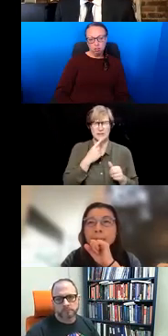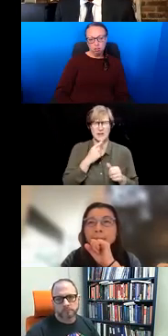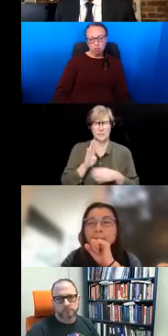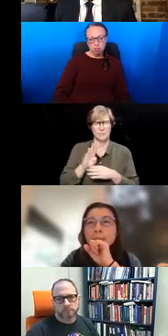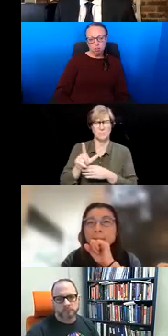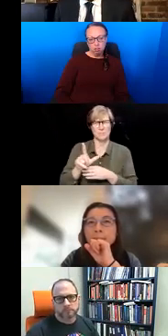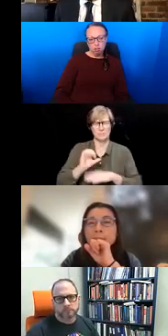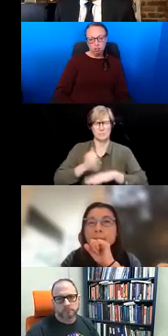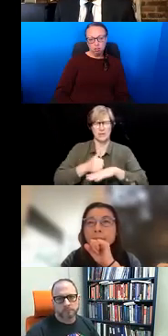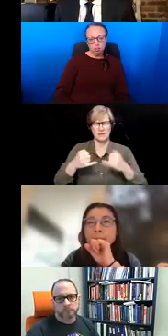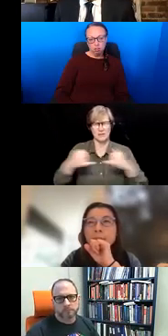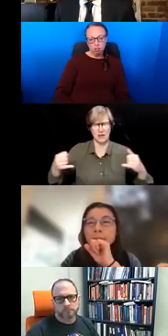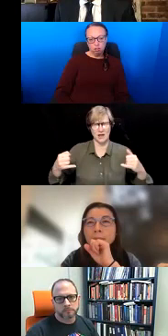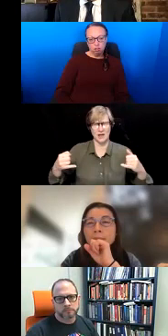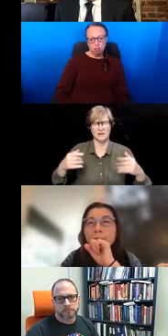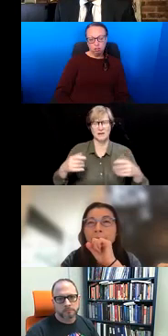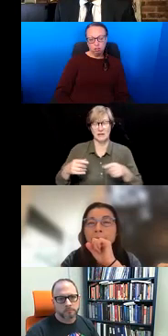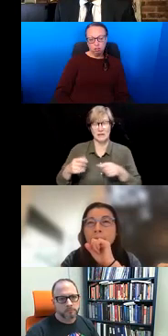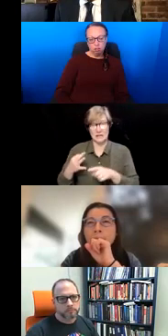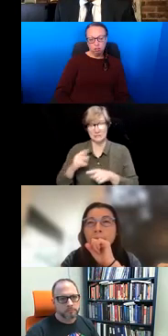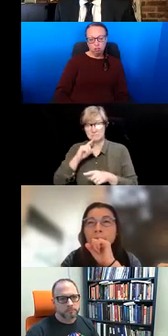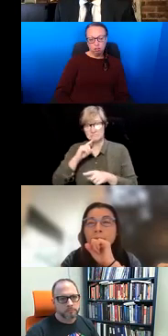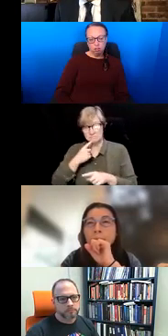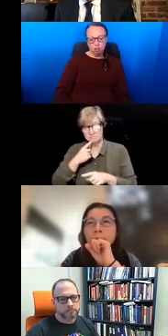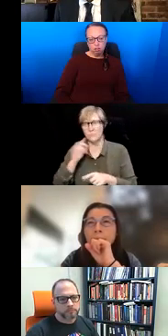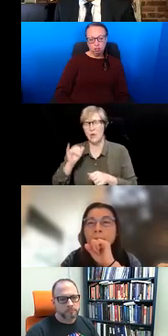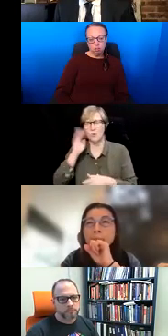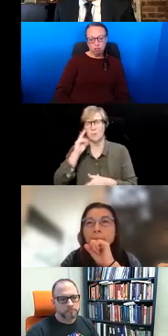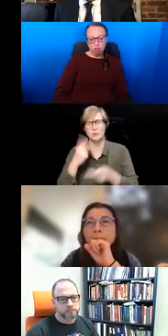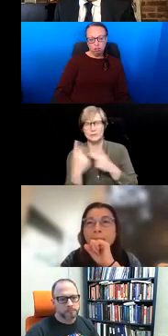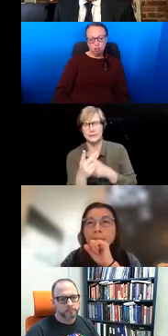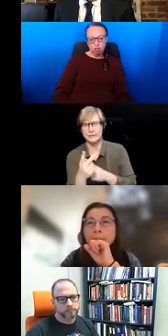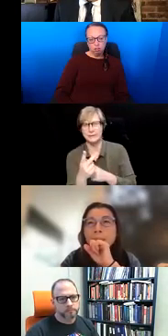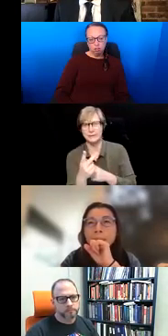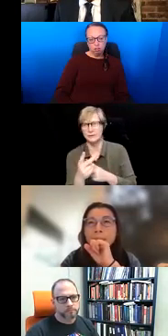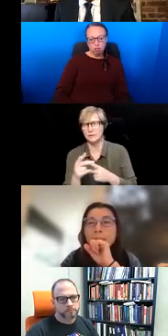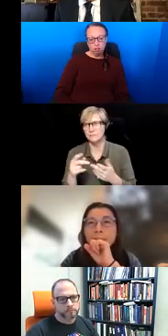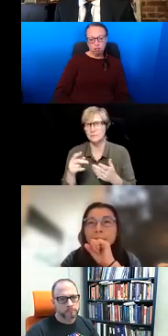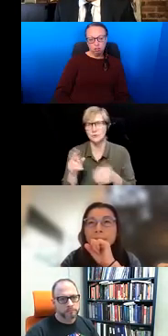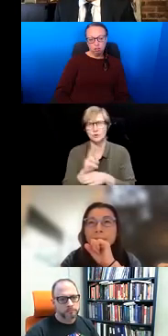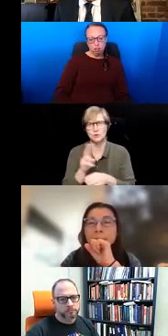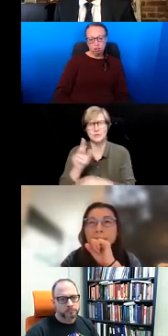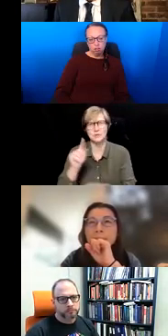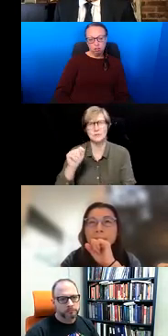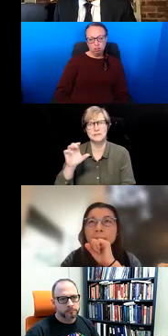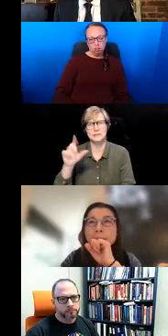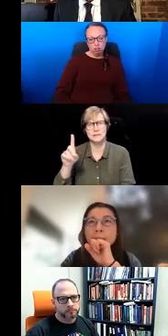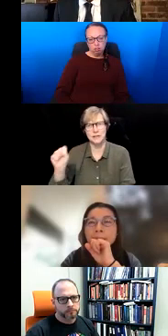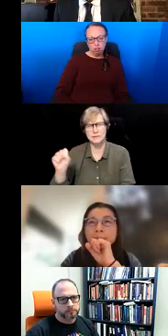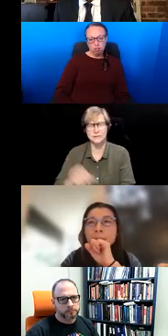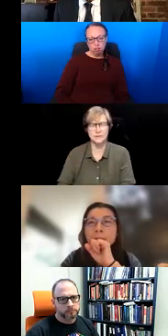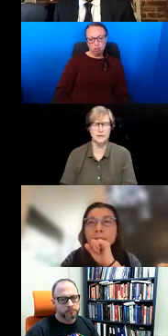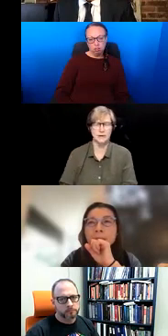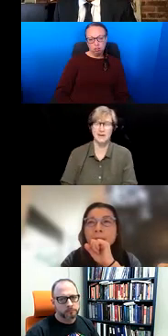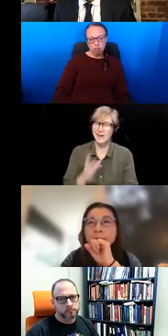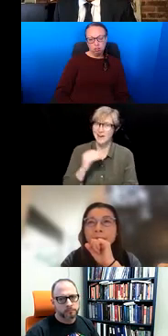we found that baseline severity was a predictor of response in tDCS. Incidentally, we also